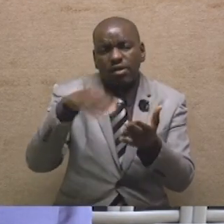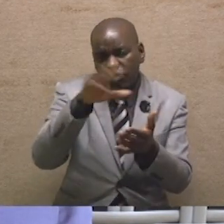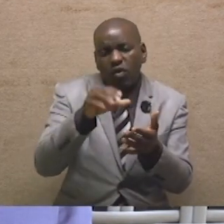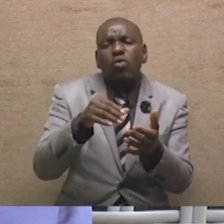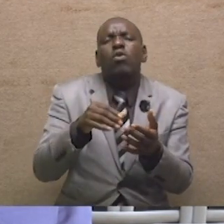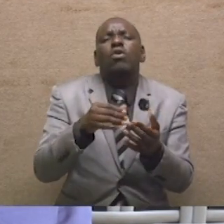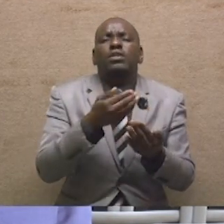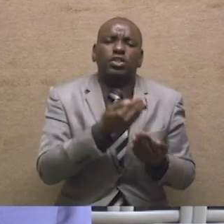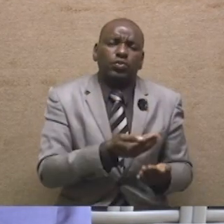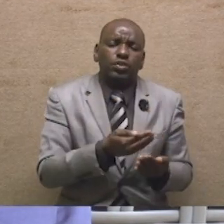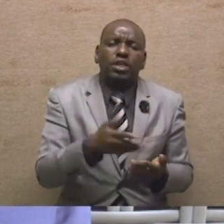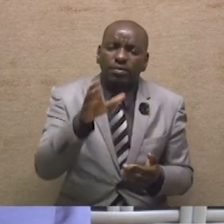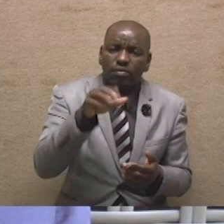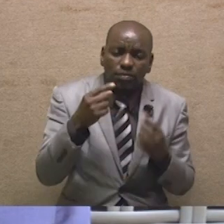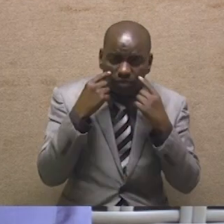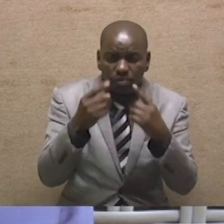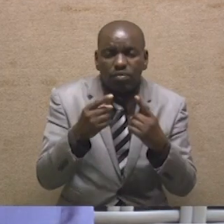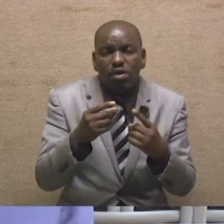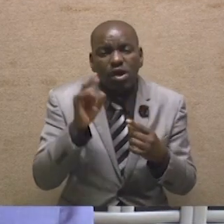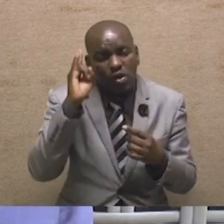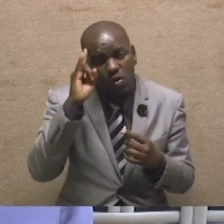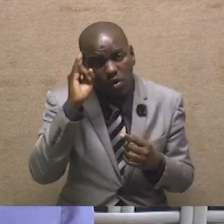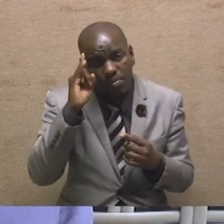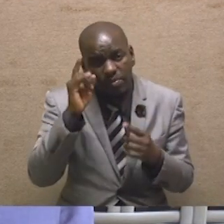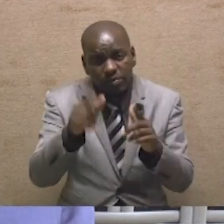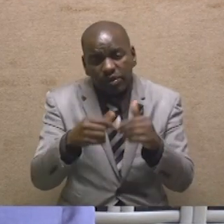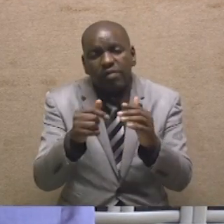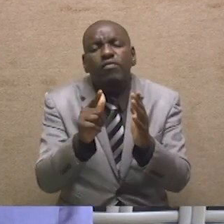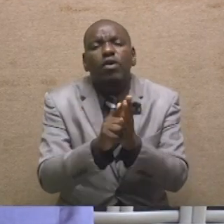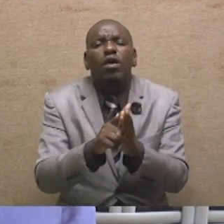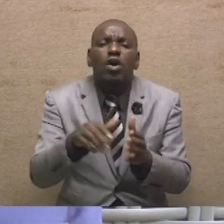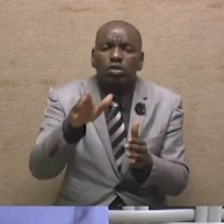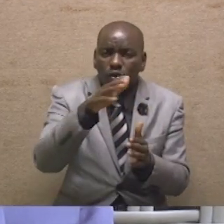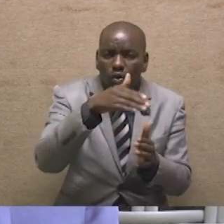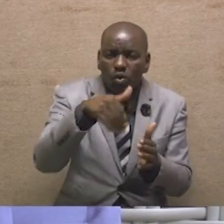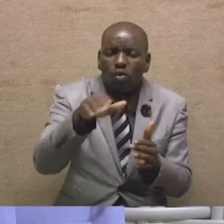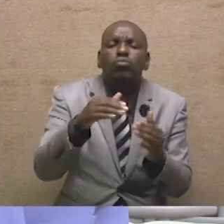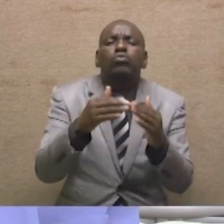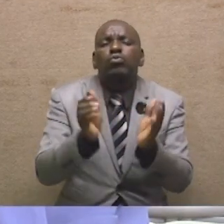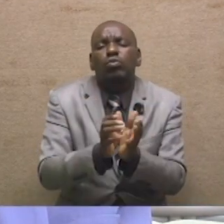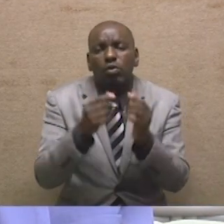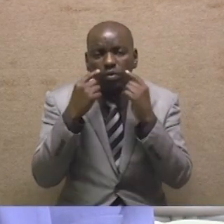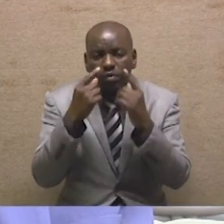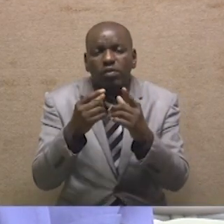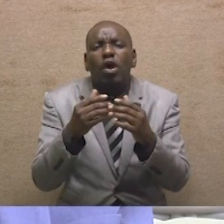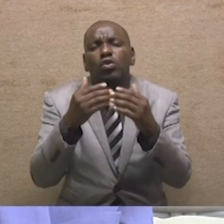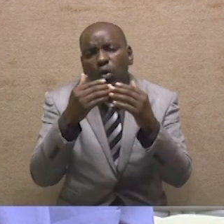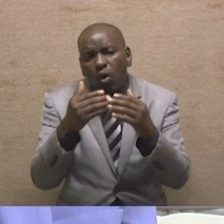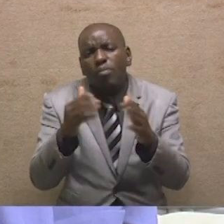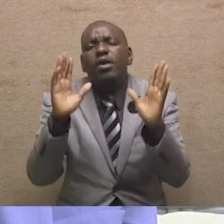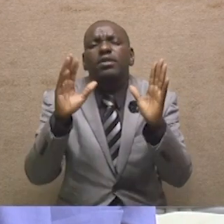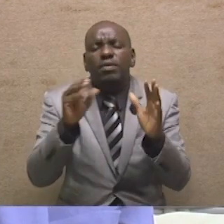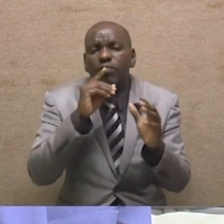quality learning for all children. And it is my hope that with the lobbying that civil society